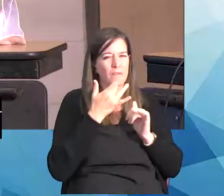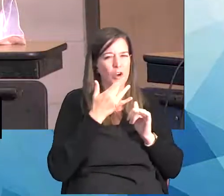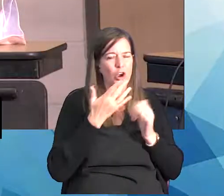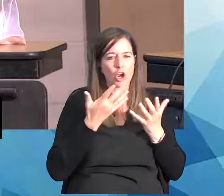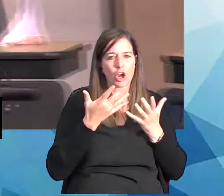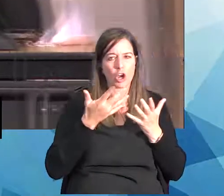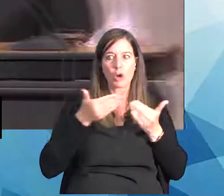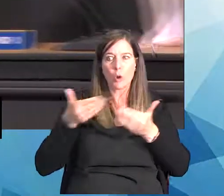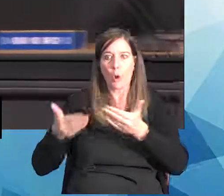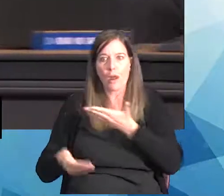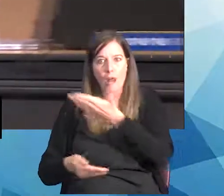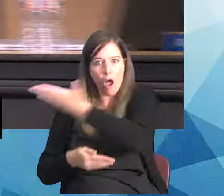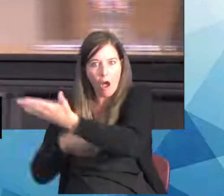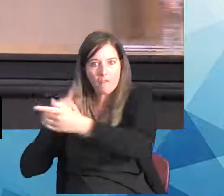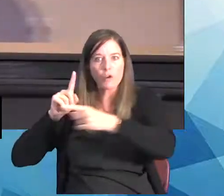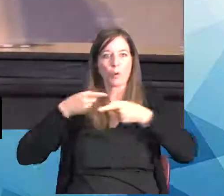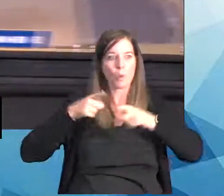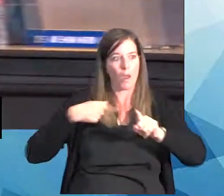PV?